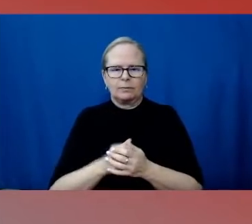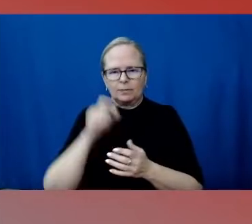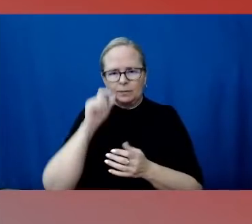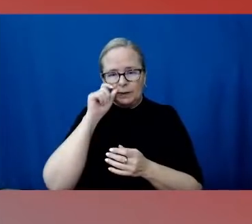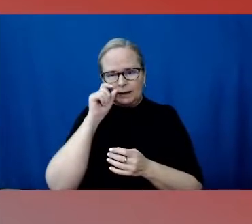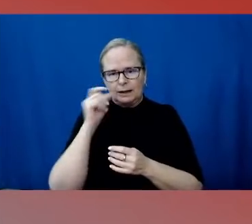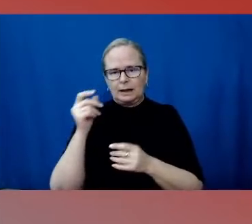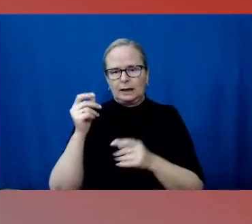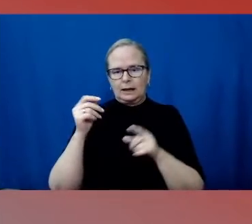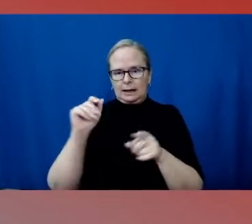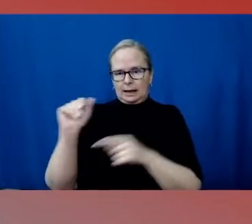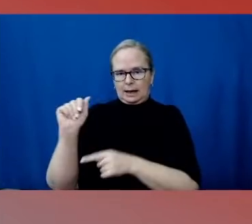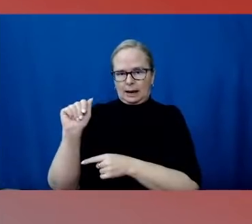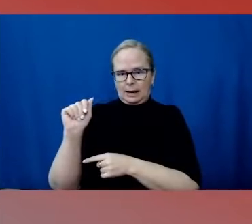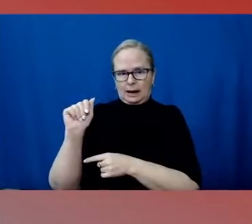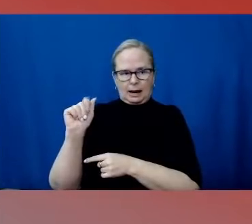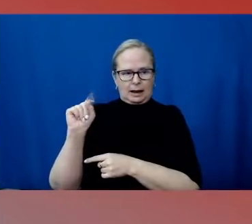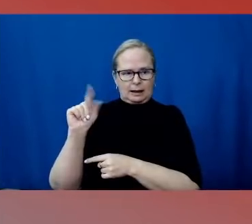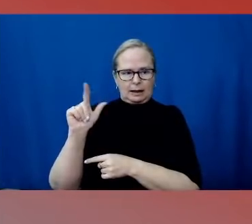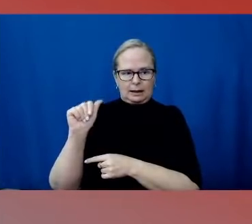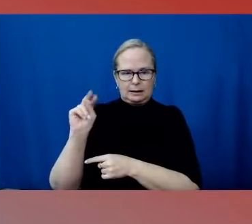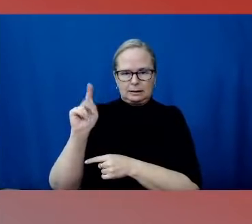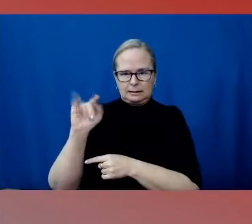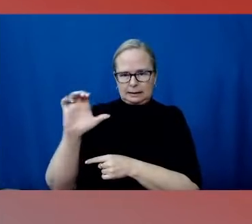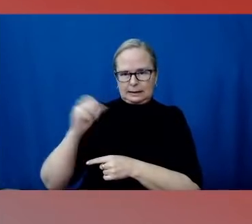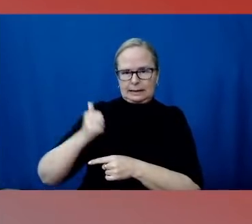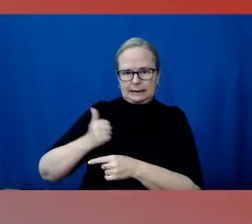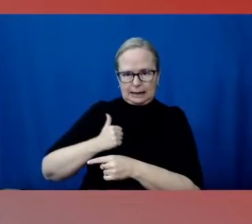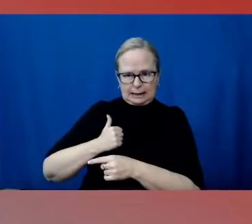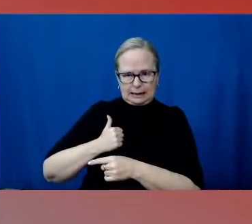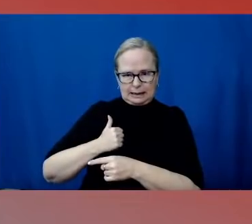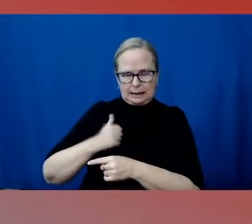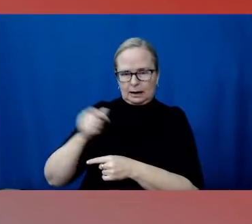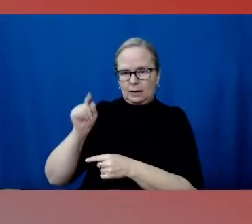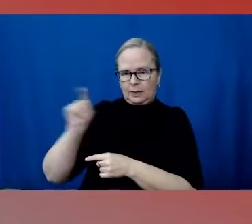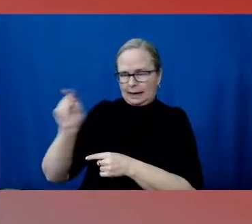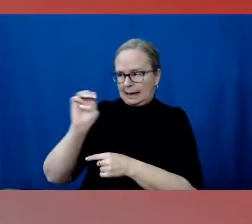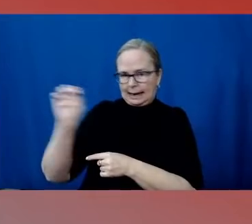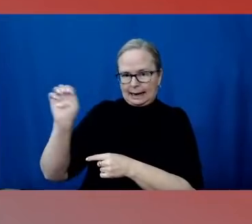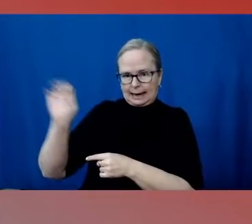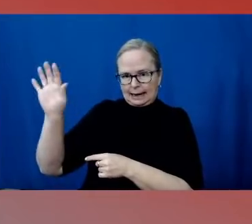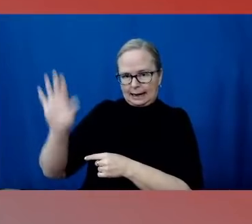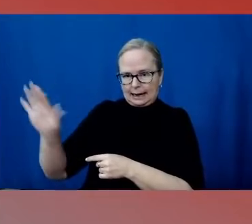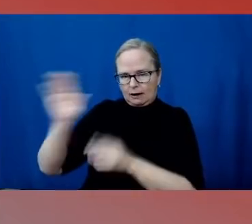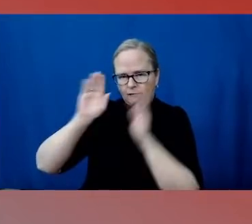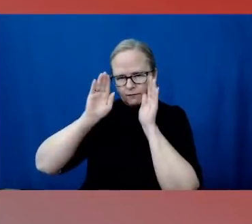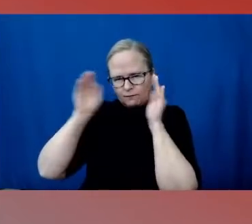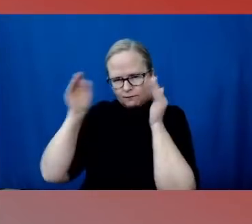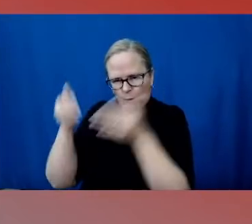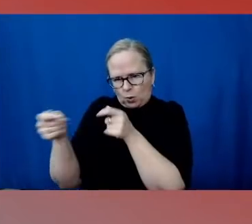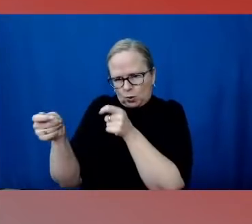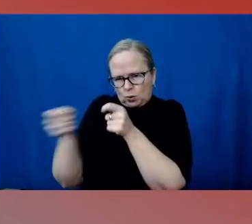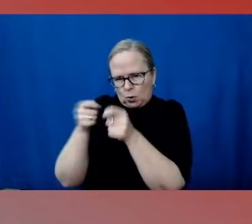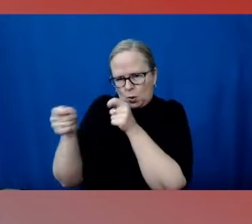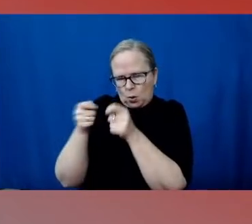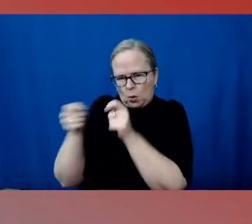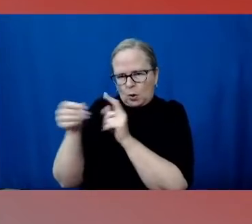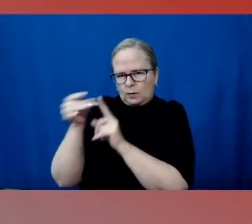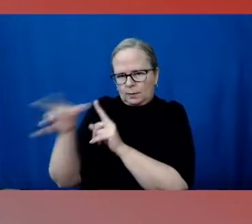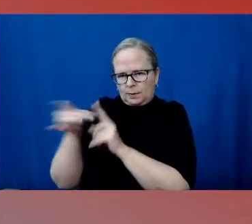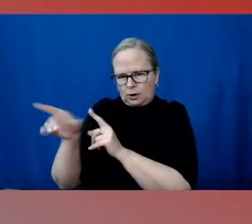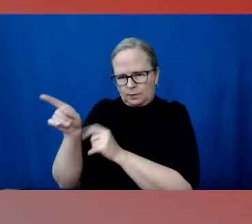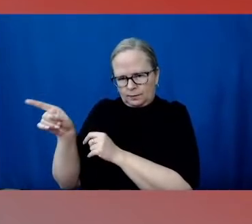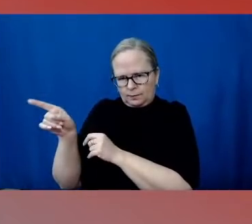gray one in 6 larger provinces that followed mitigation. So basically, Atlantic Canada focused on controlling transmission, and 6